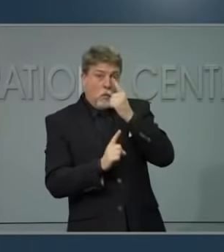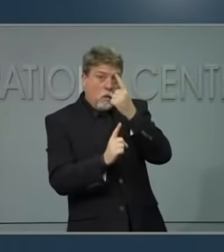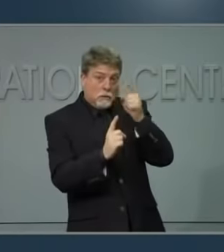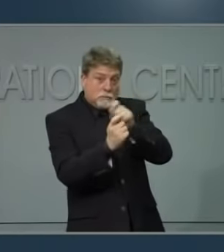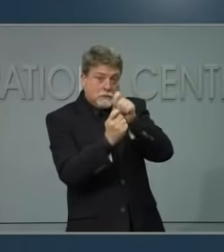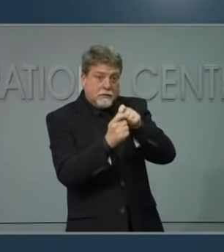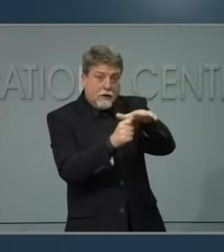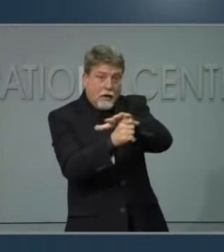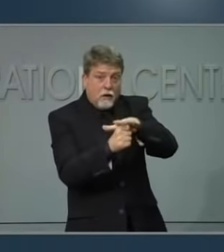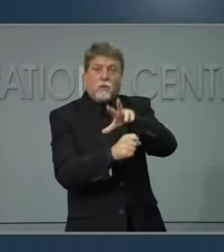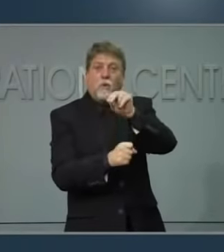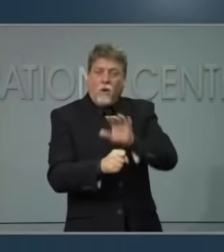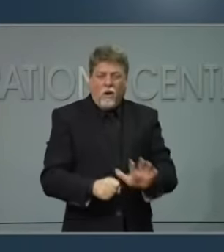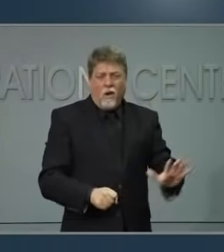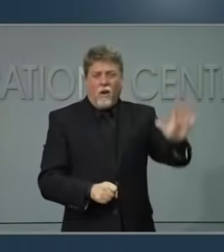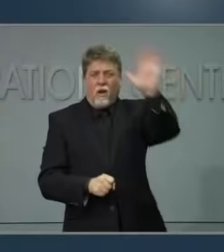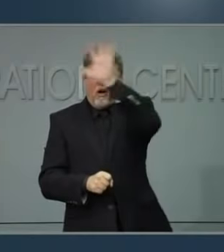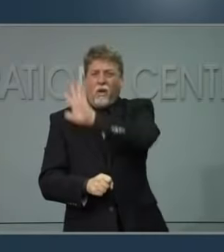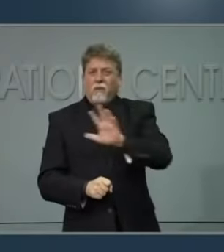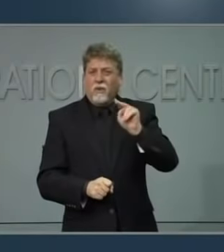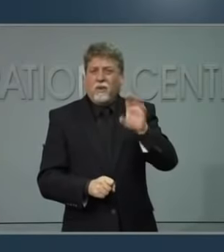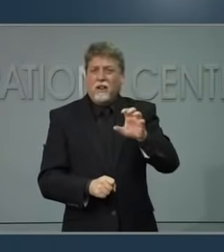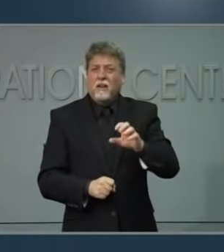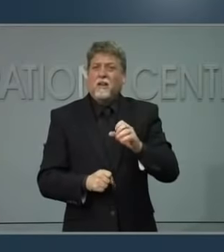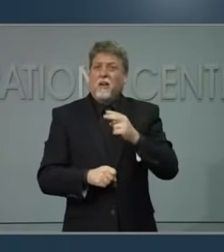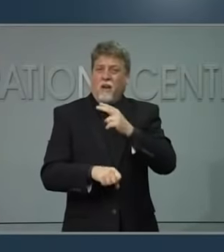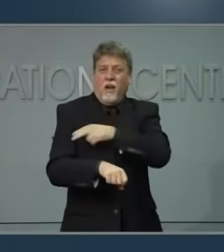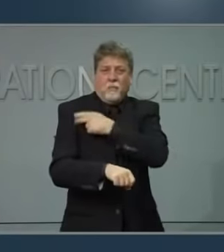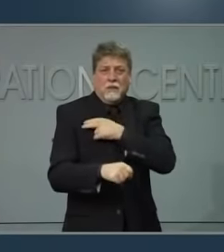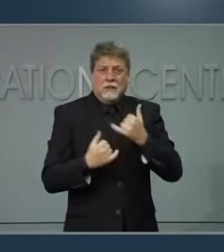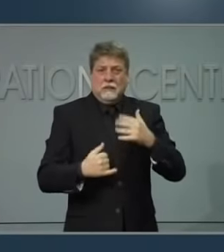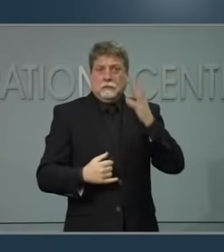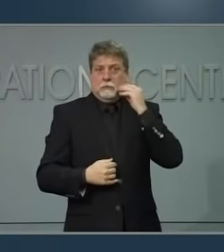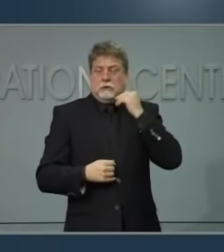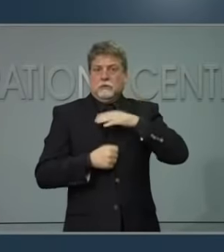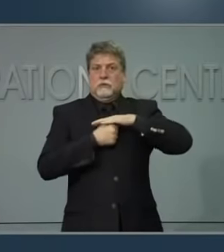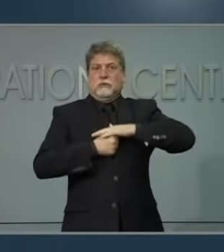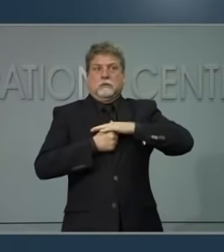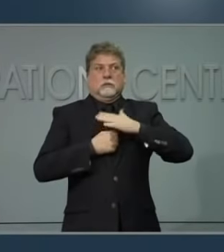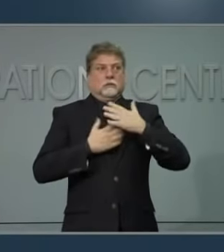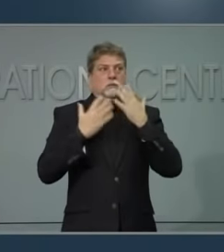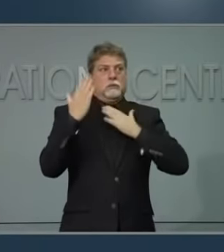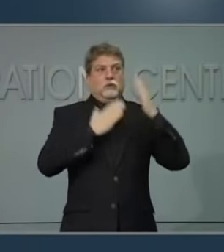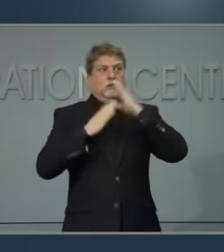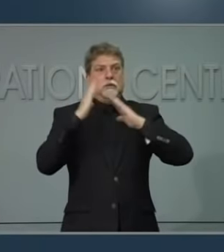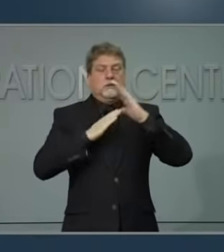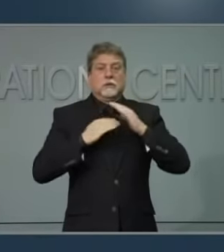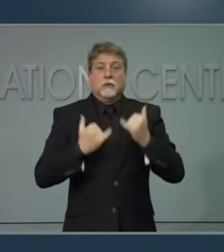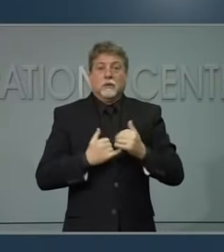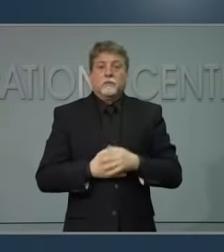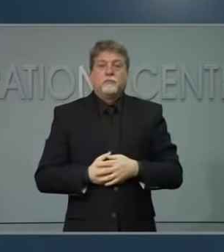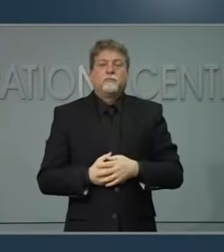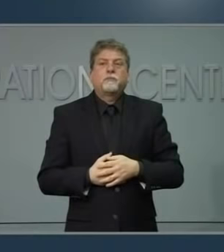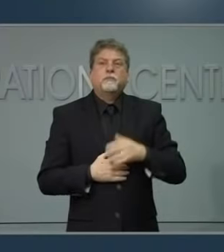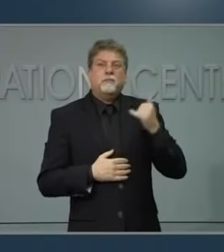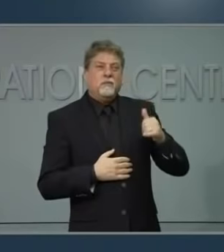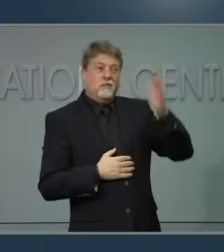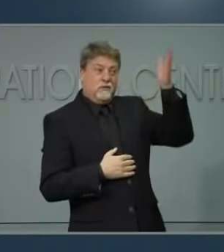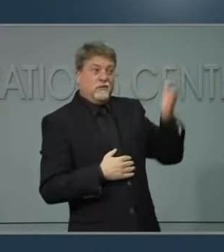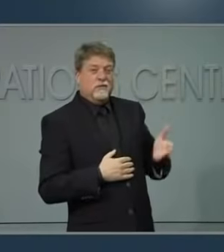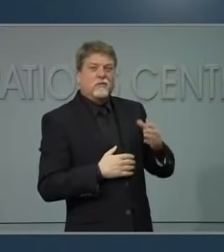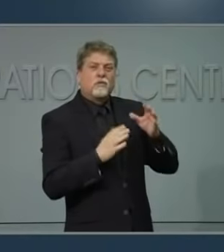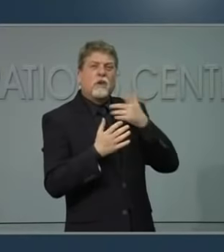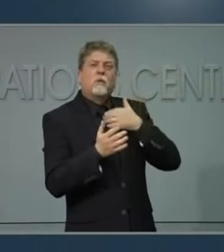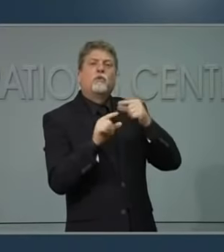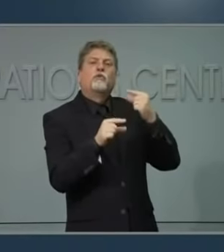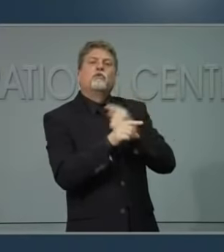are feeling the strain. Okay, here's where we are. Our surveillance data has increased. It gets a red